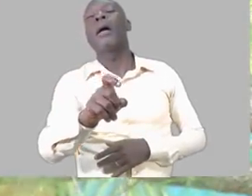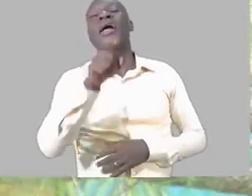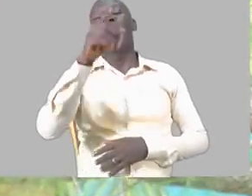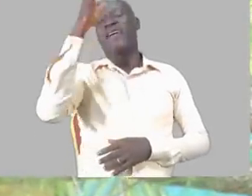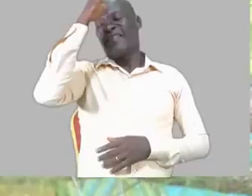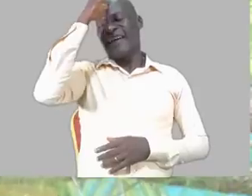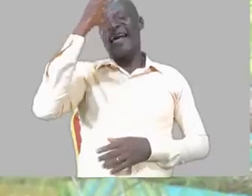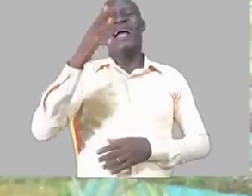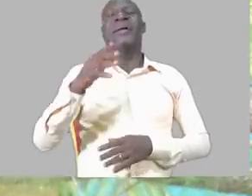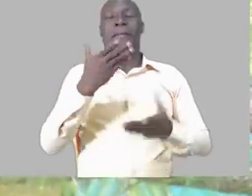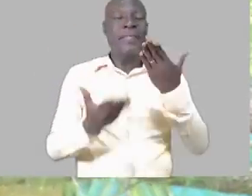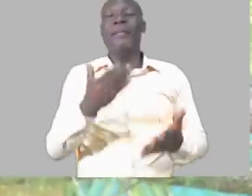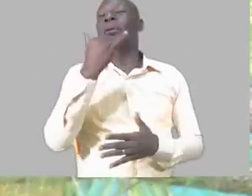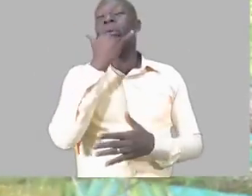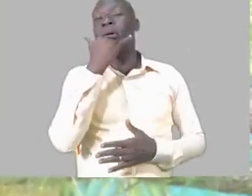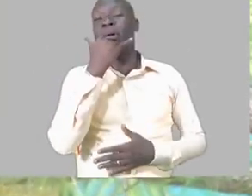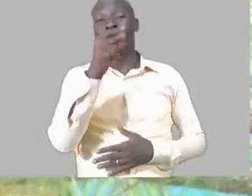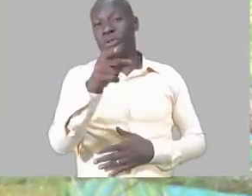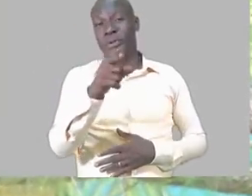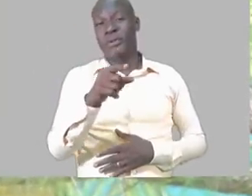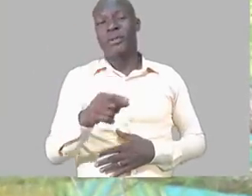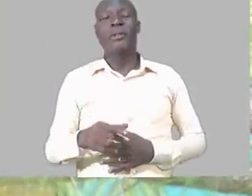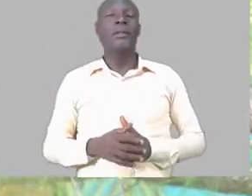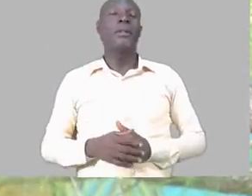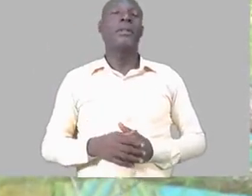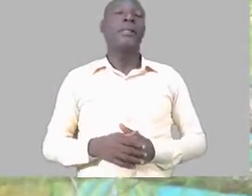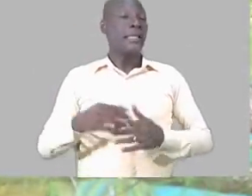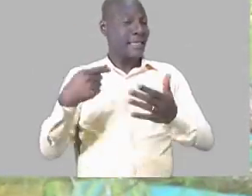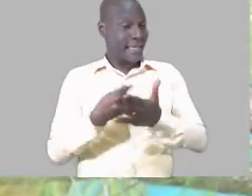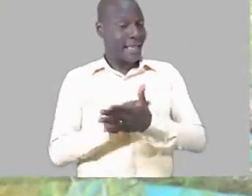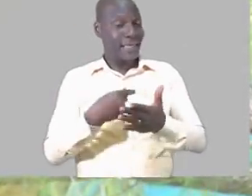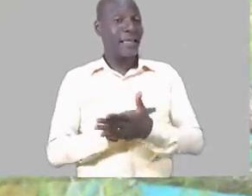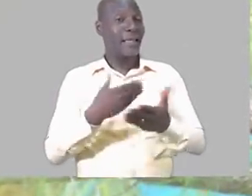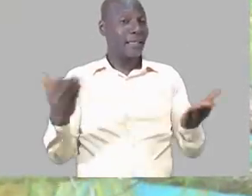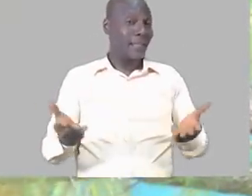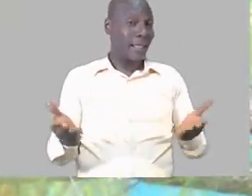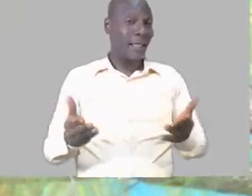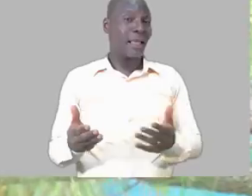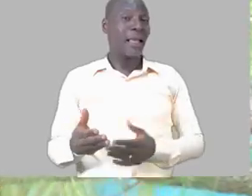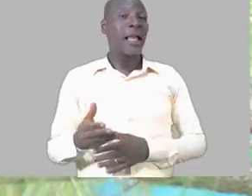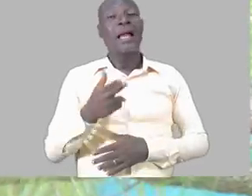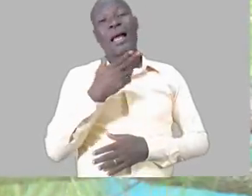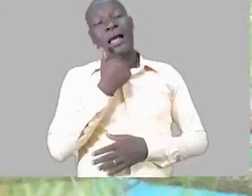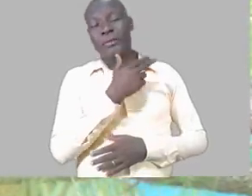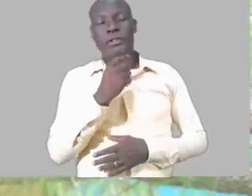ena o papa eye seyi medika ka cho se gana ha no asofo na wo maam no o monka